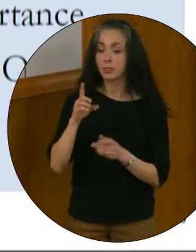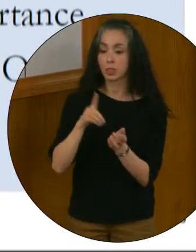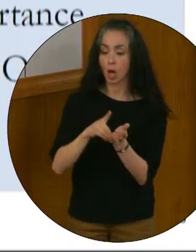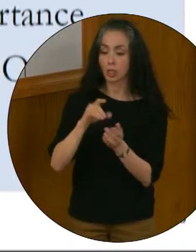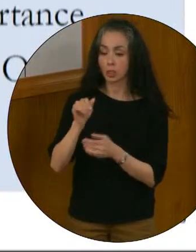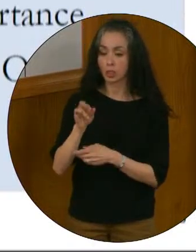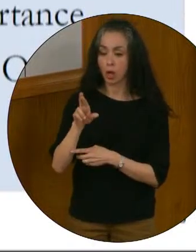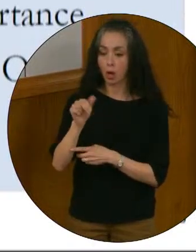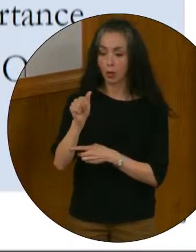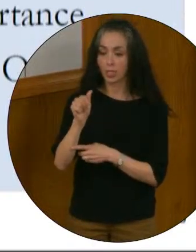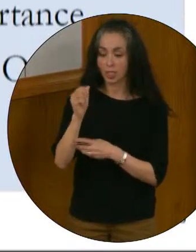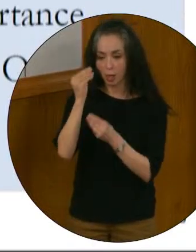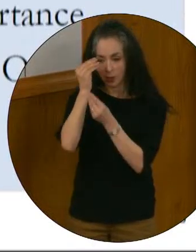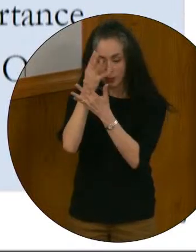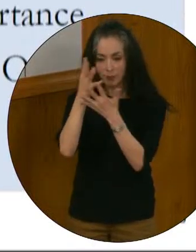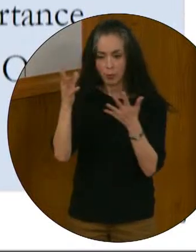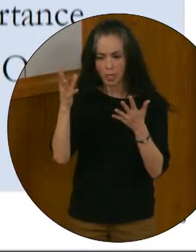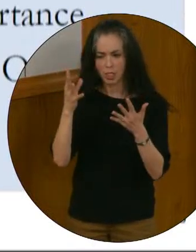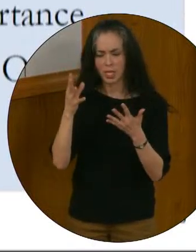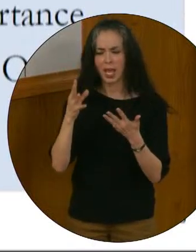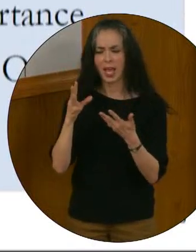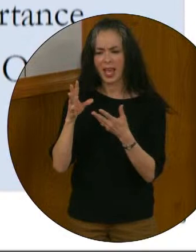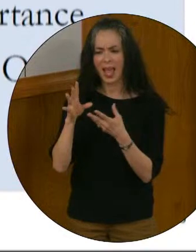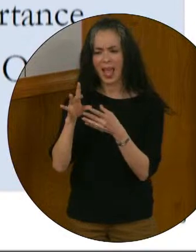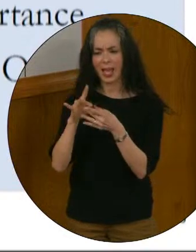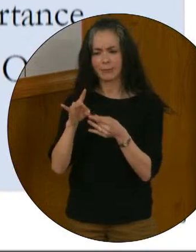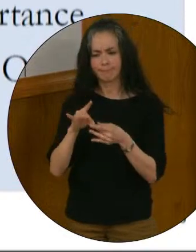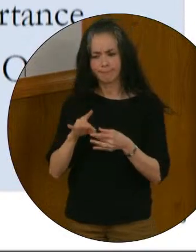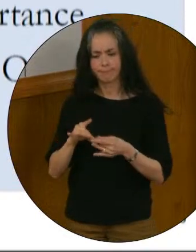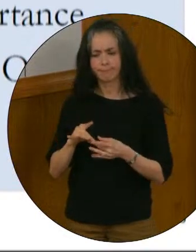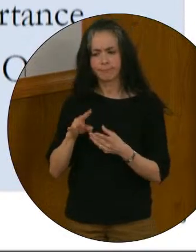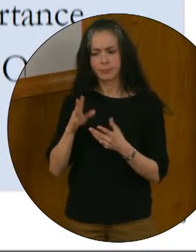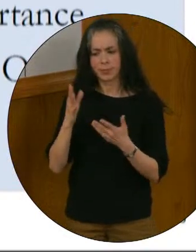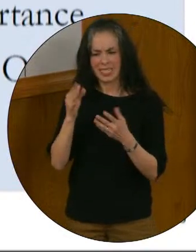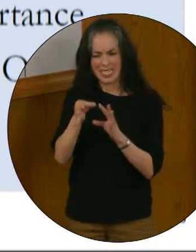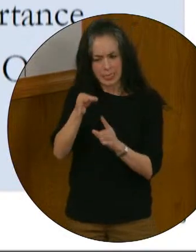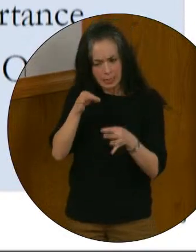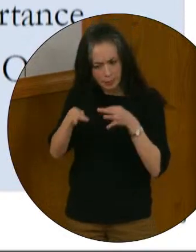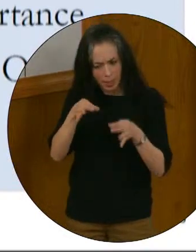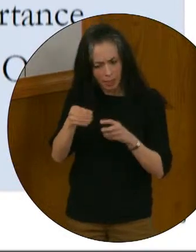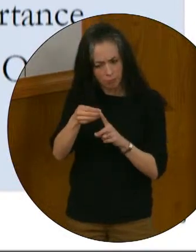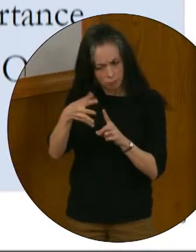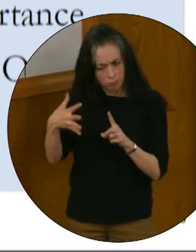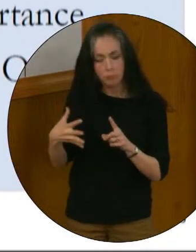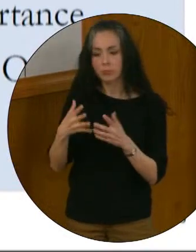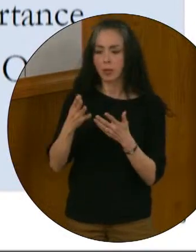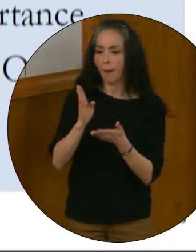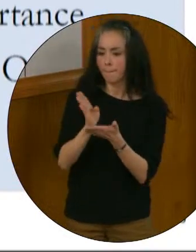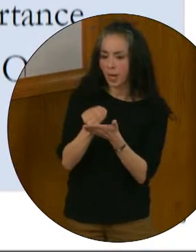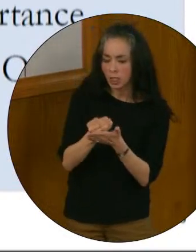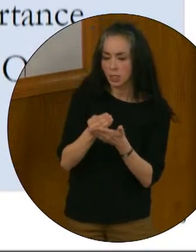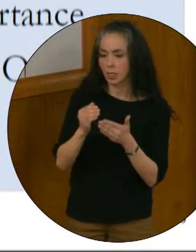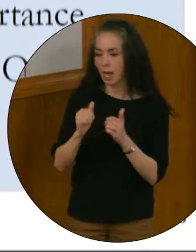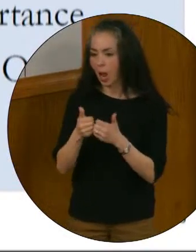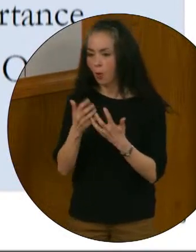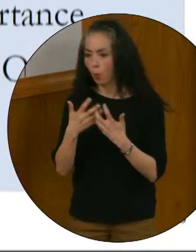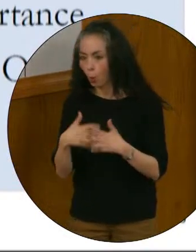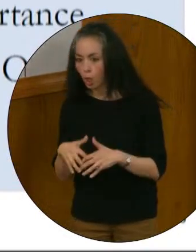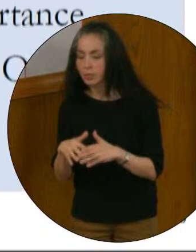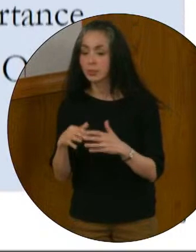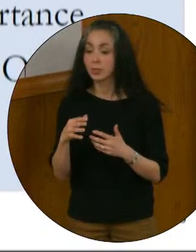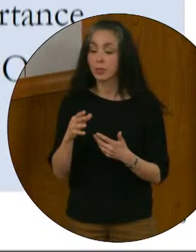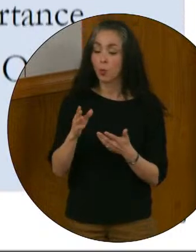shared information and provided context into our budget and how that all works. We asked our community